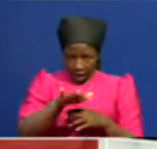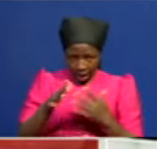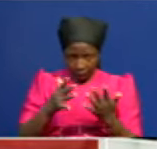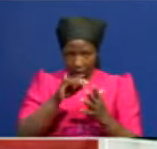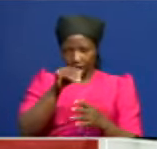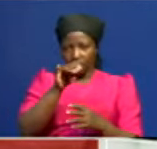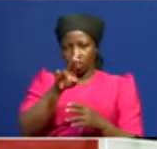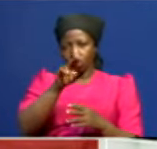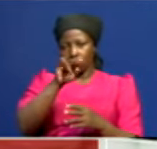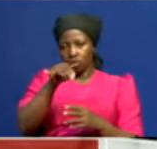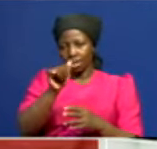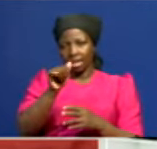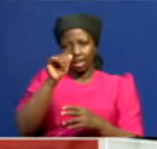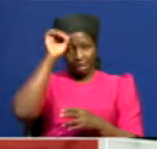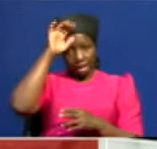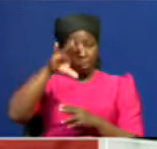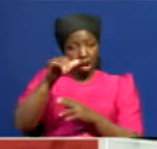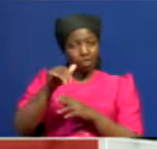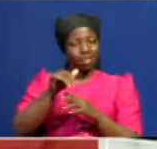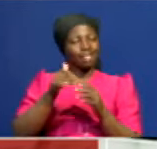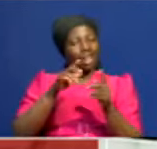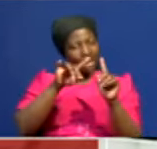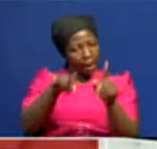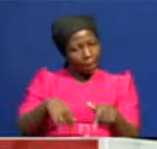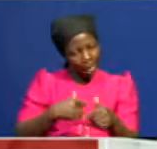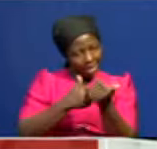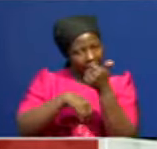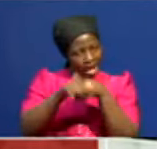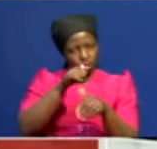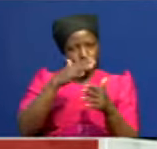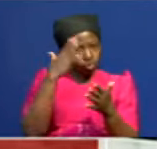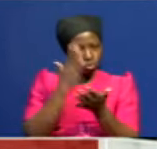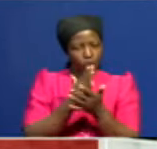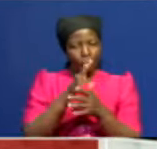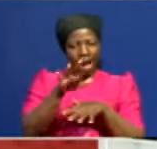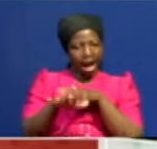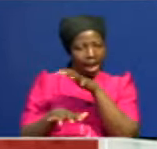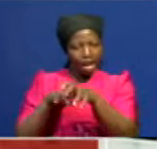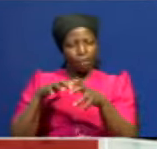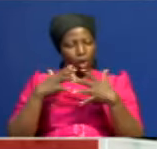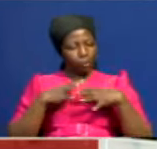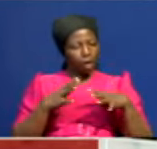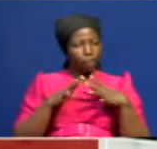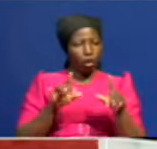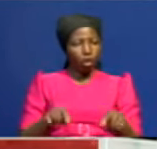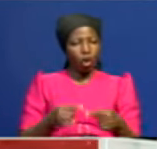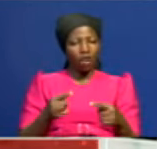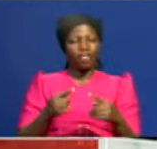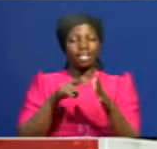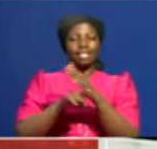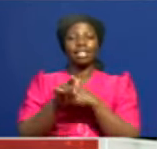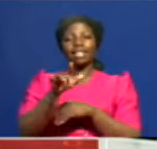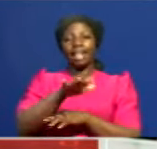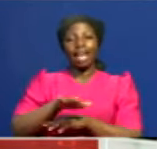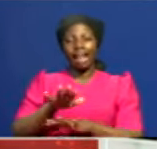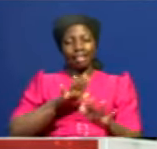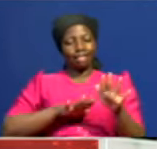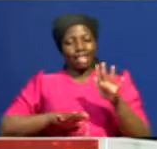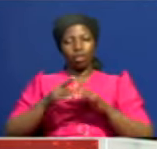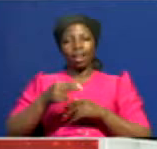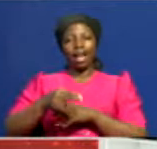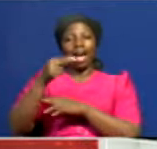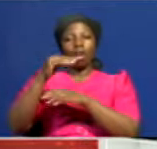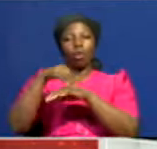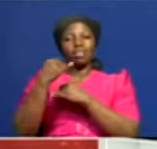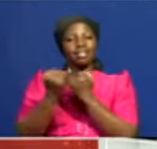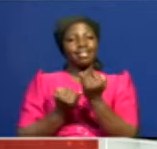solution to the runaway human-wildlife conflict in the area. Tension was high in the region on Saturday after the locals